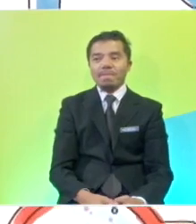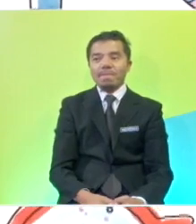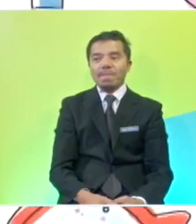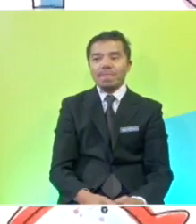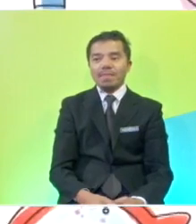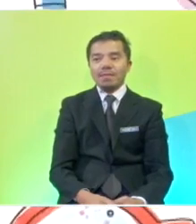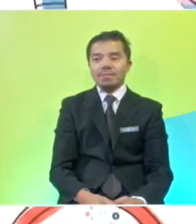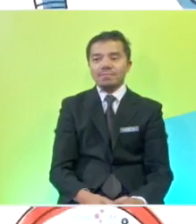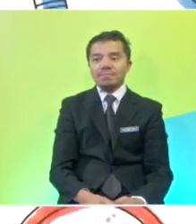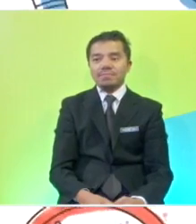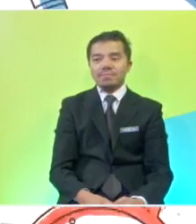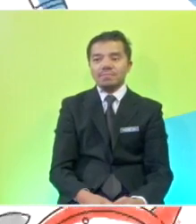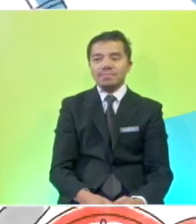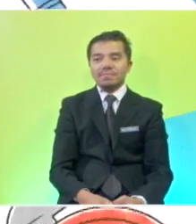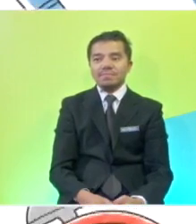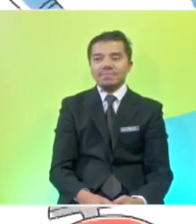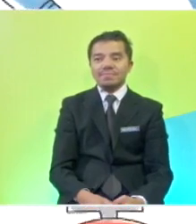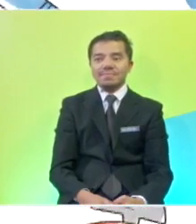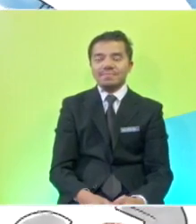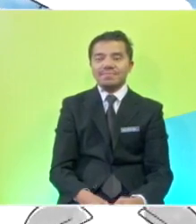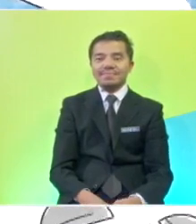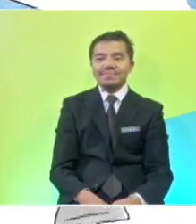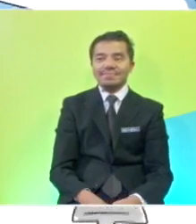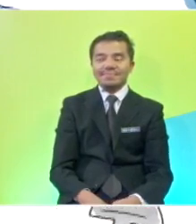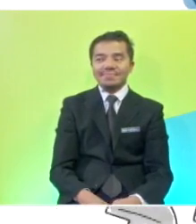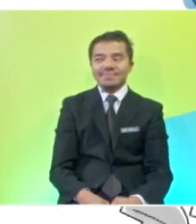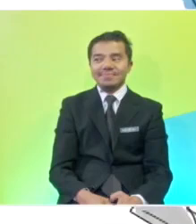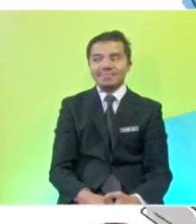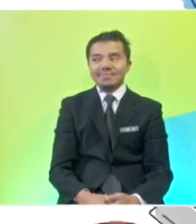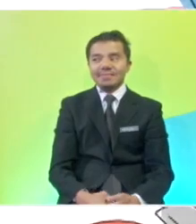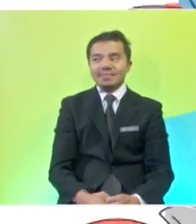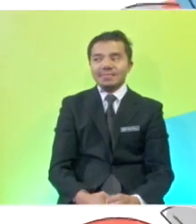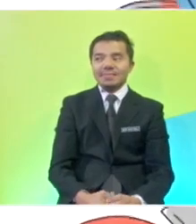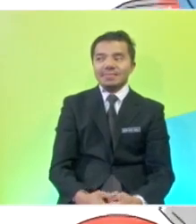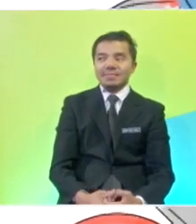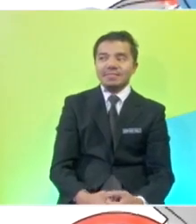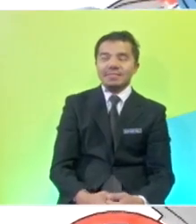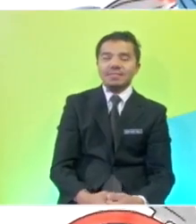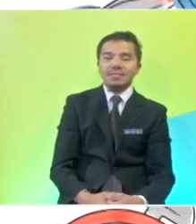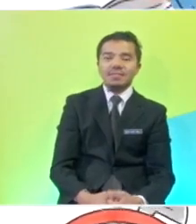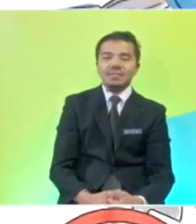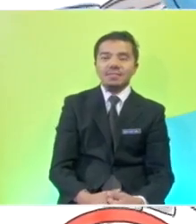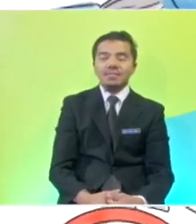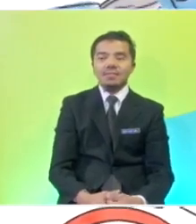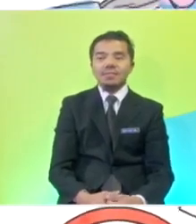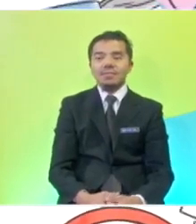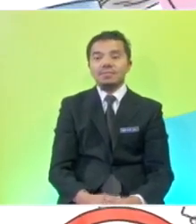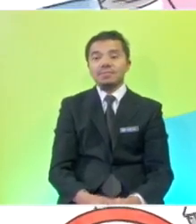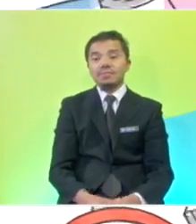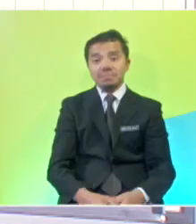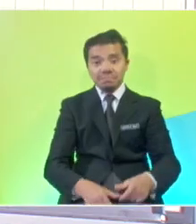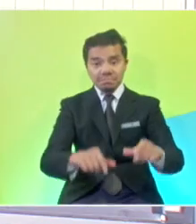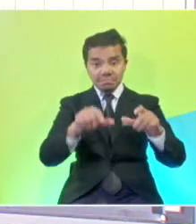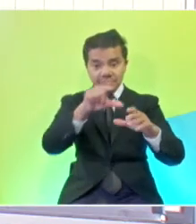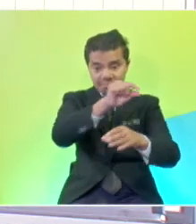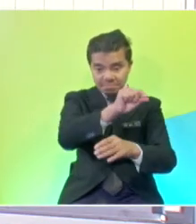Mithika. Congratulations, Mithika. Yeah. Okay. Okay, so this is what we call the label of the central